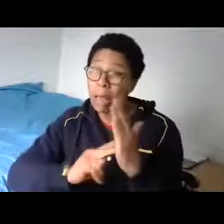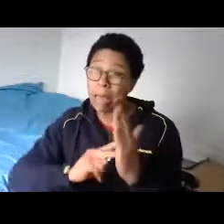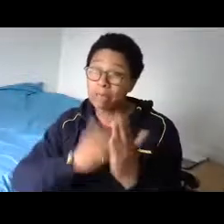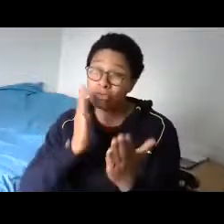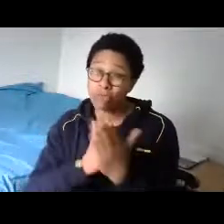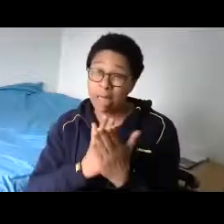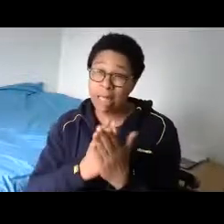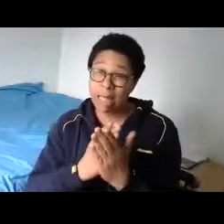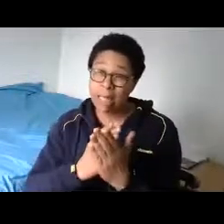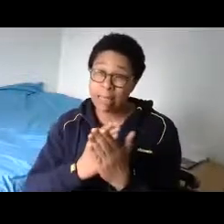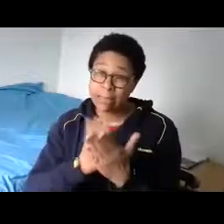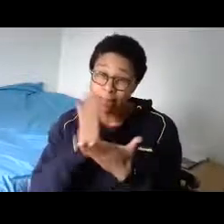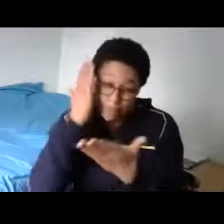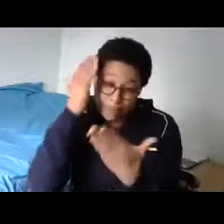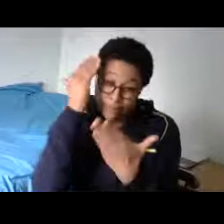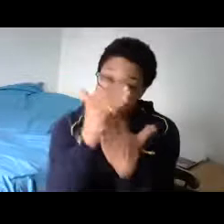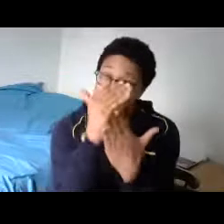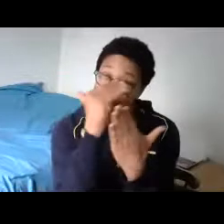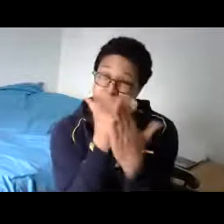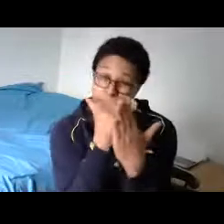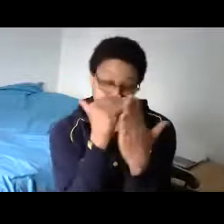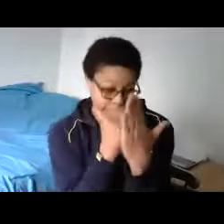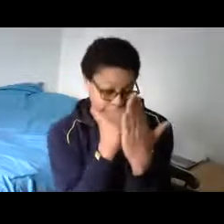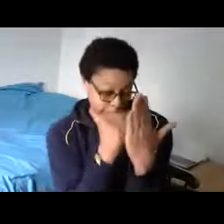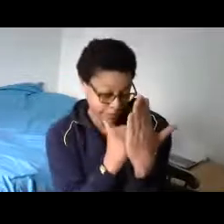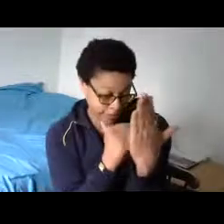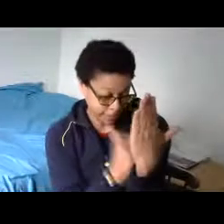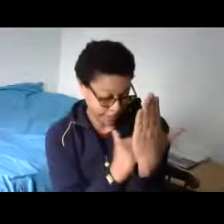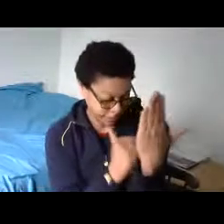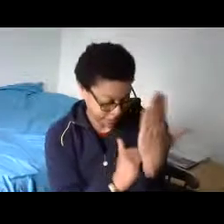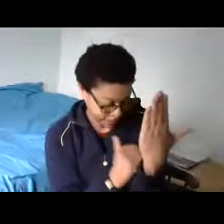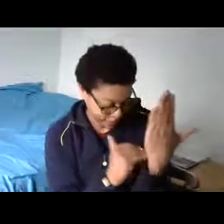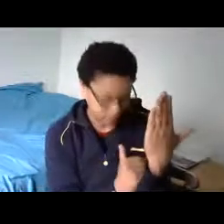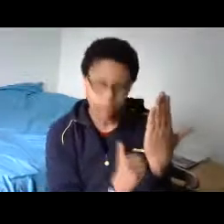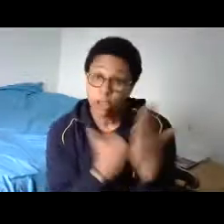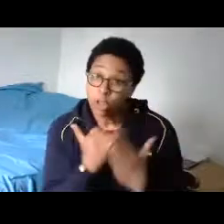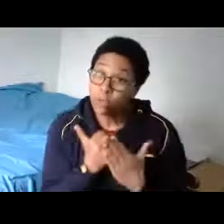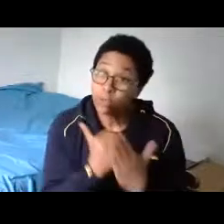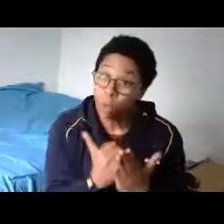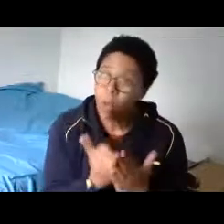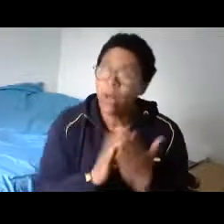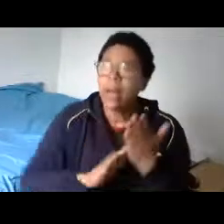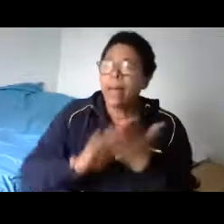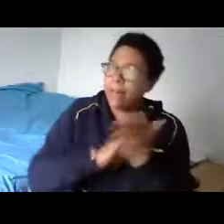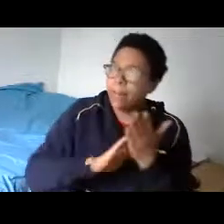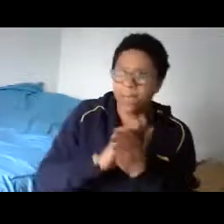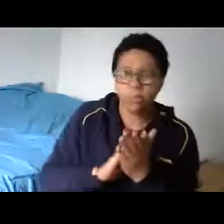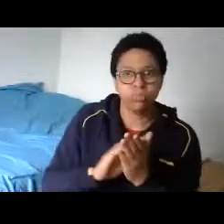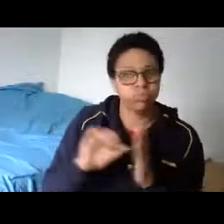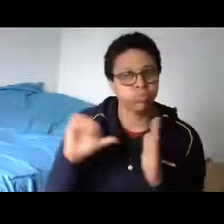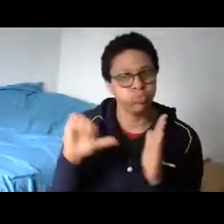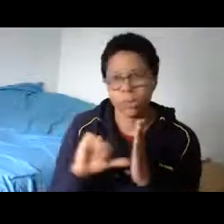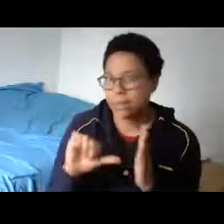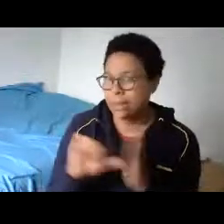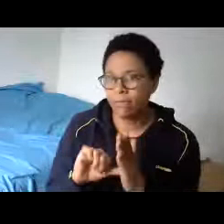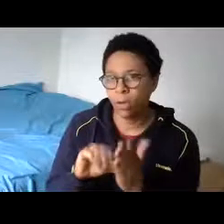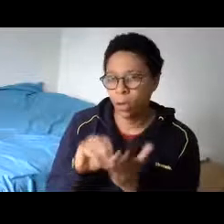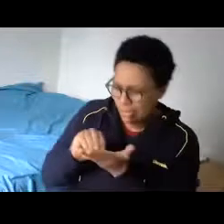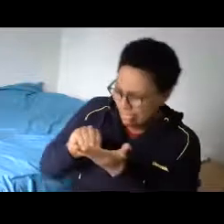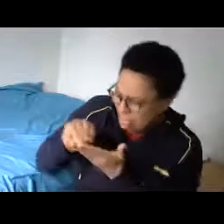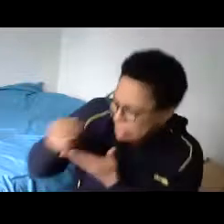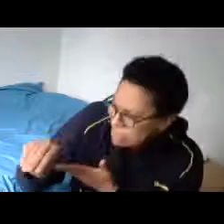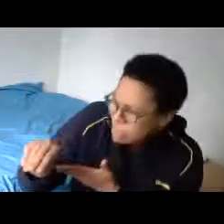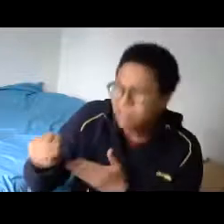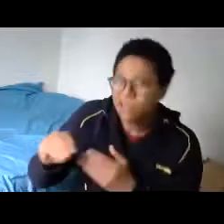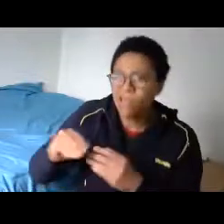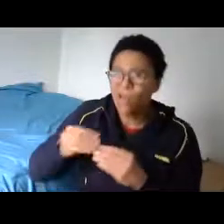hour how they should arrange their support, which makes it really, really difficult. And so like if your